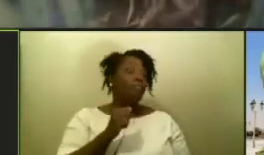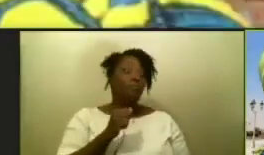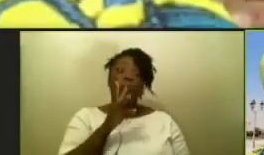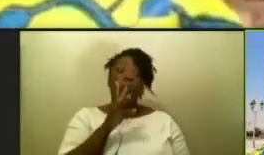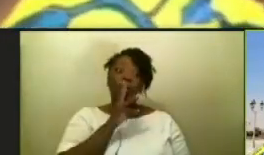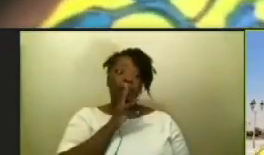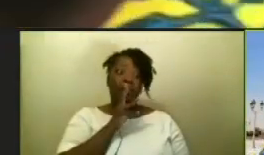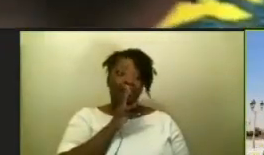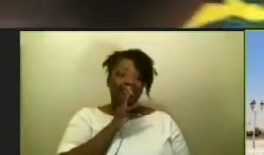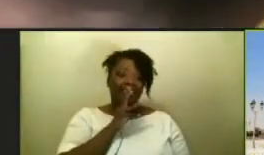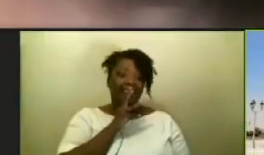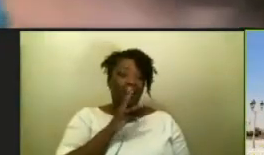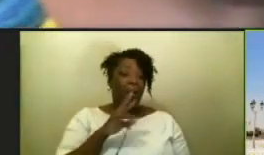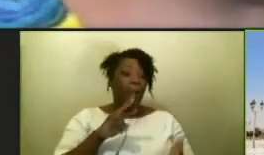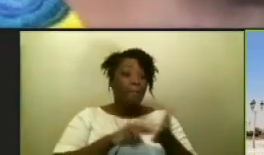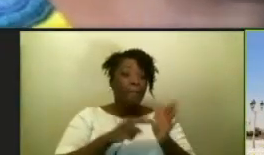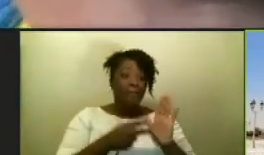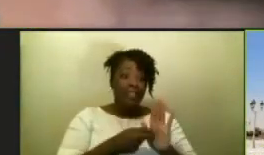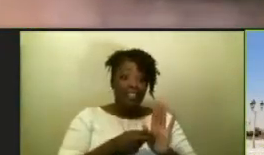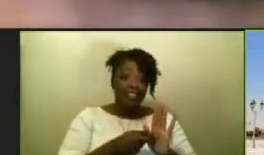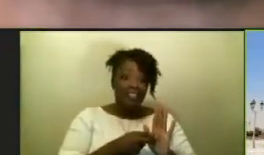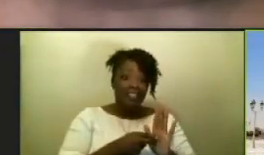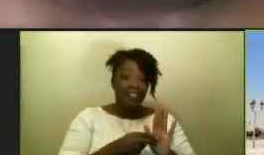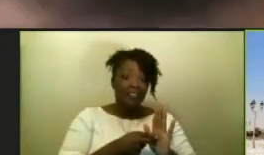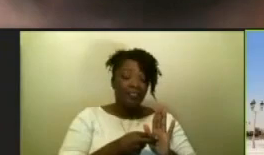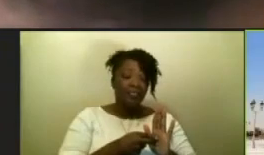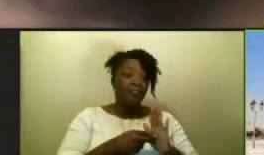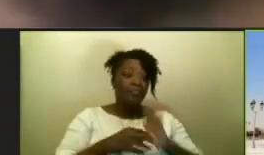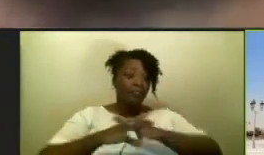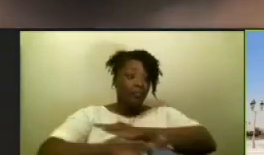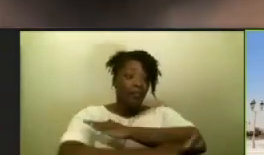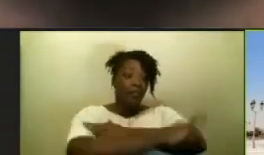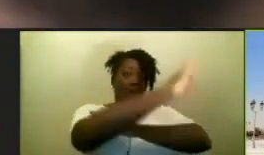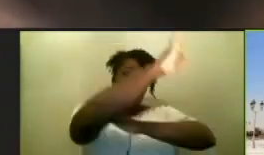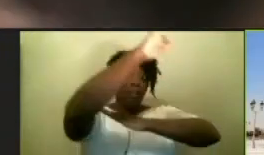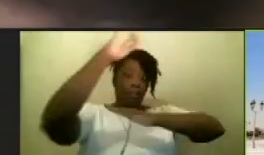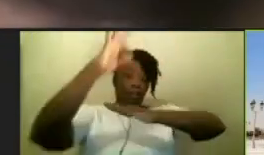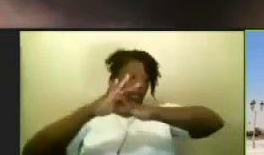yes. So we fast from sunset to sundown and we don't